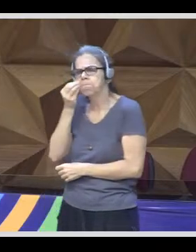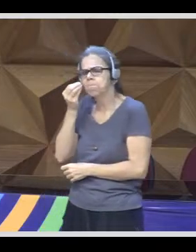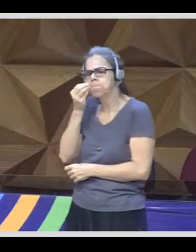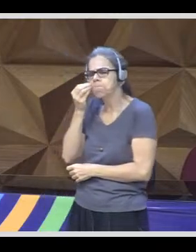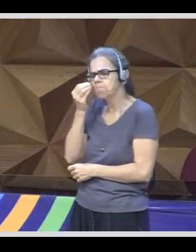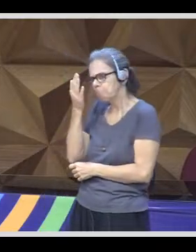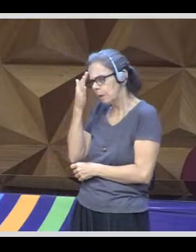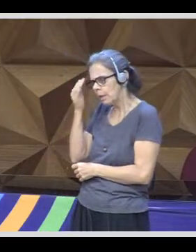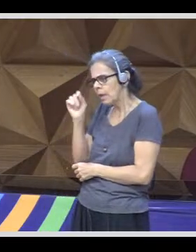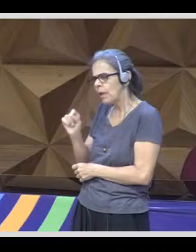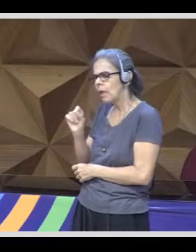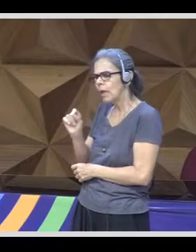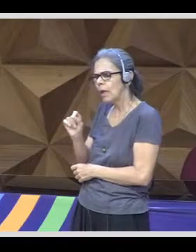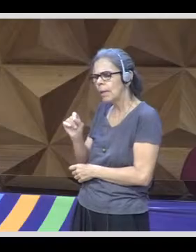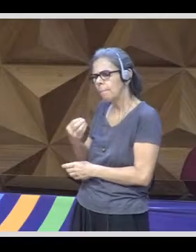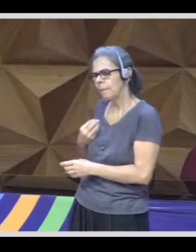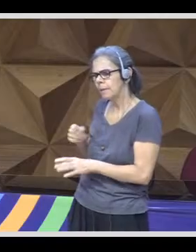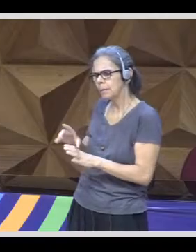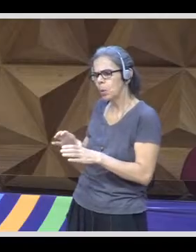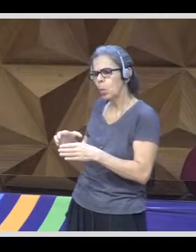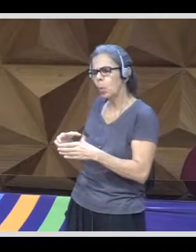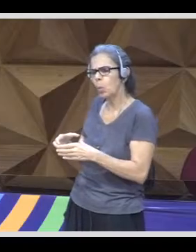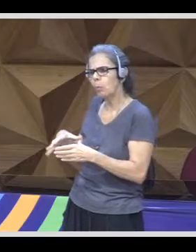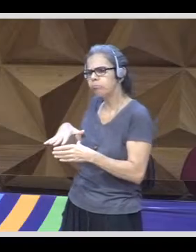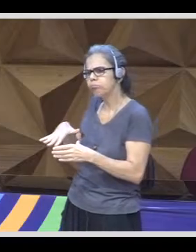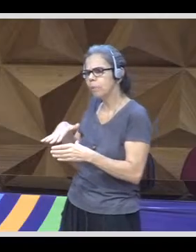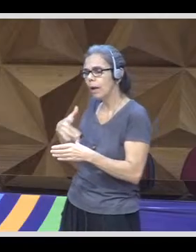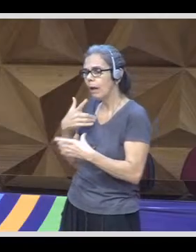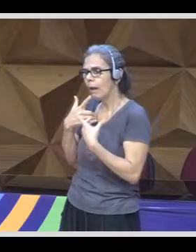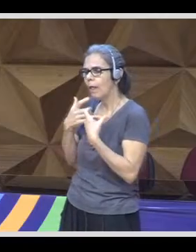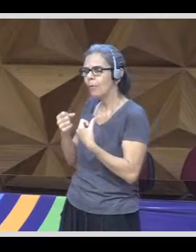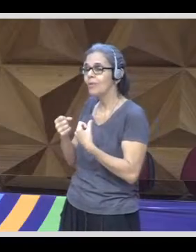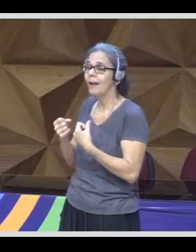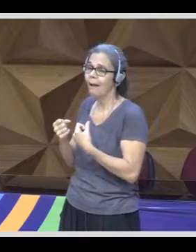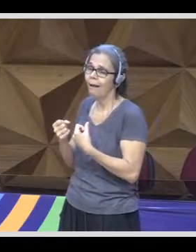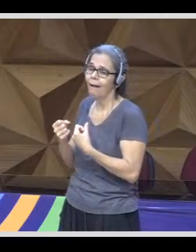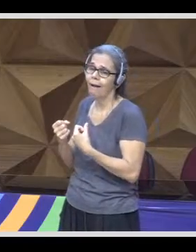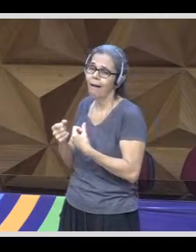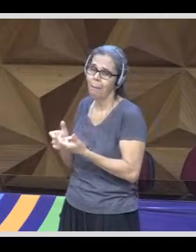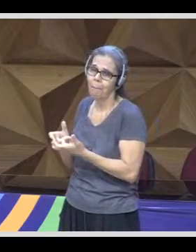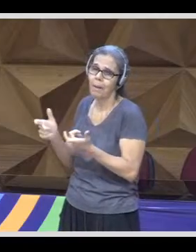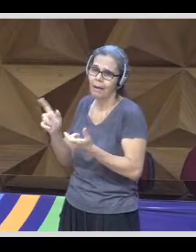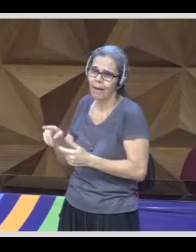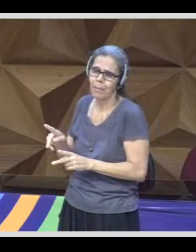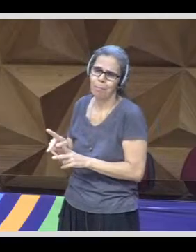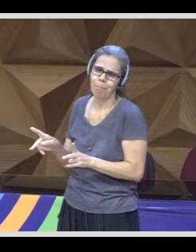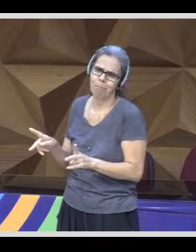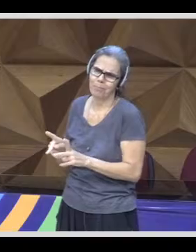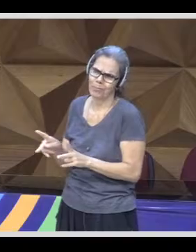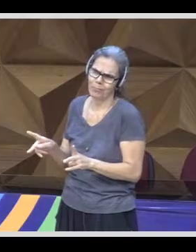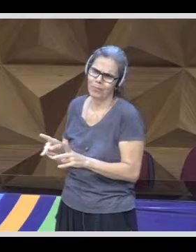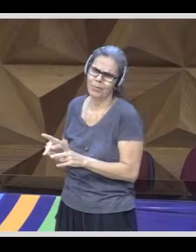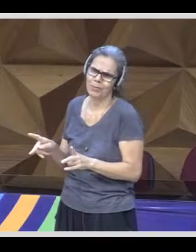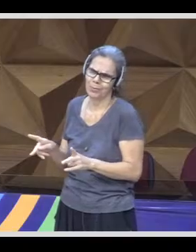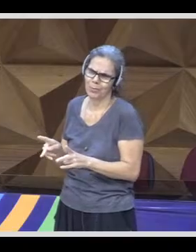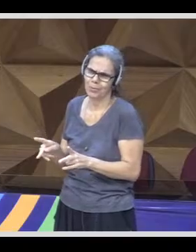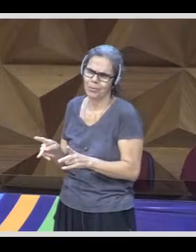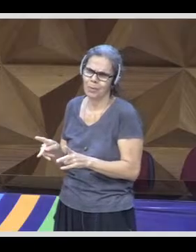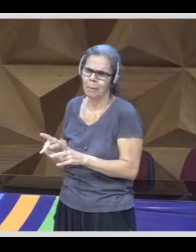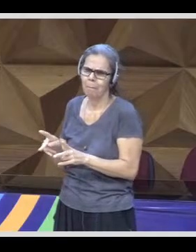would start discussion about the topic, and they were very influential, and people would start following the discussion.